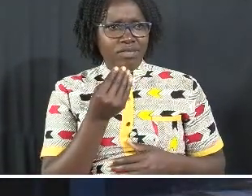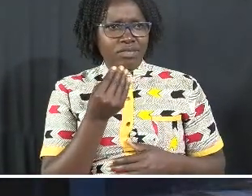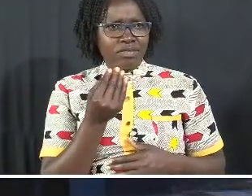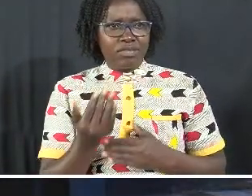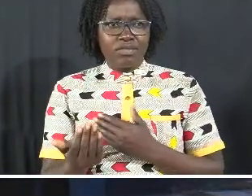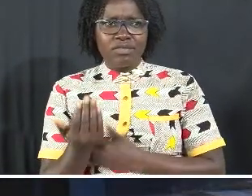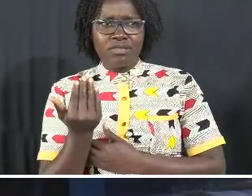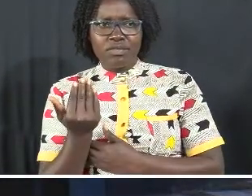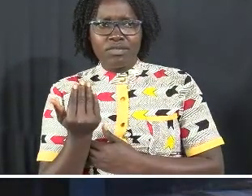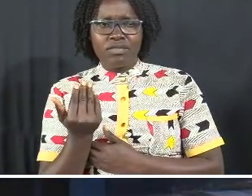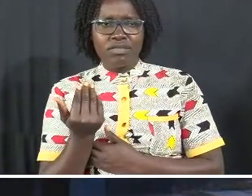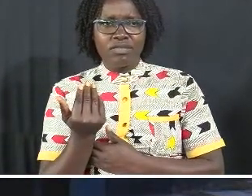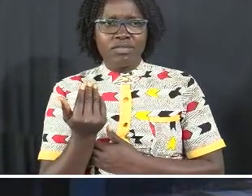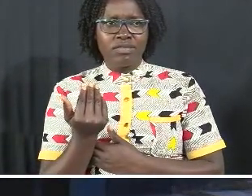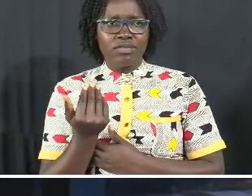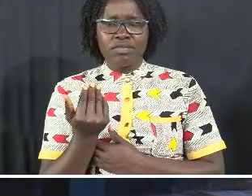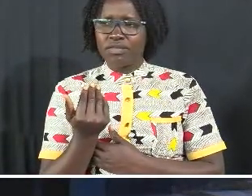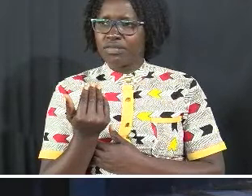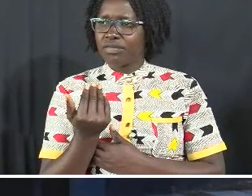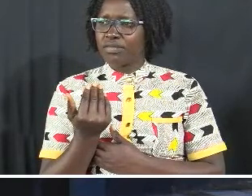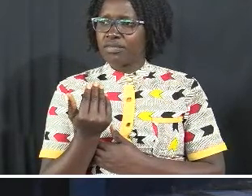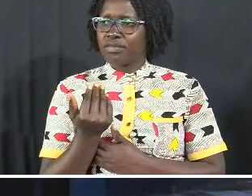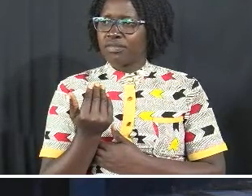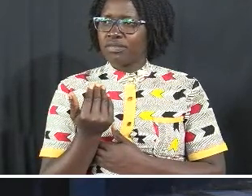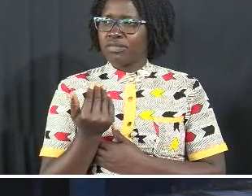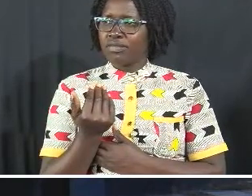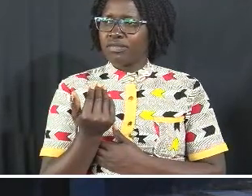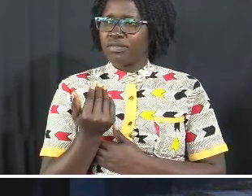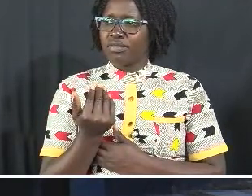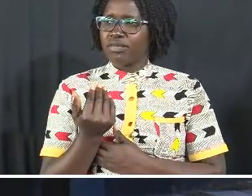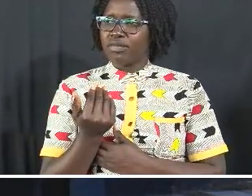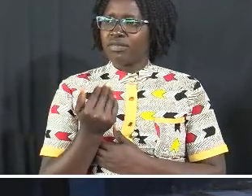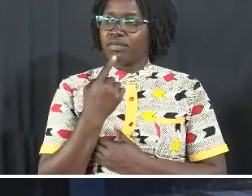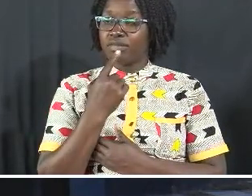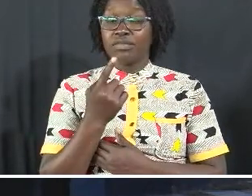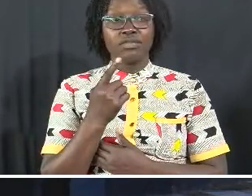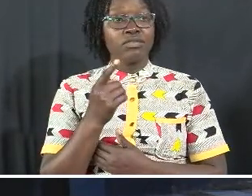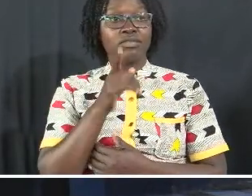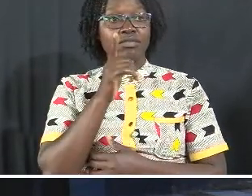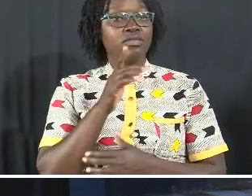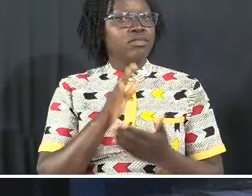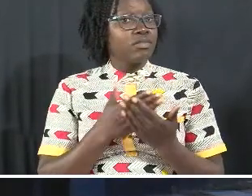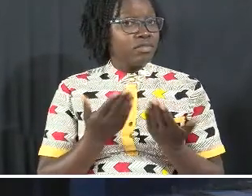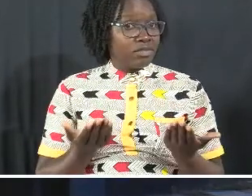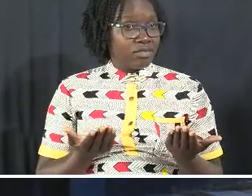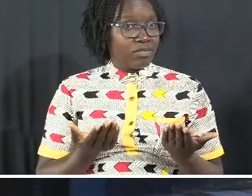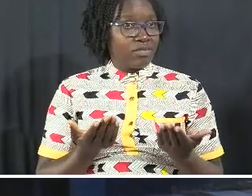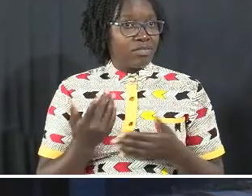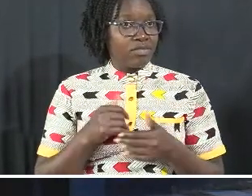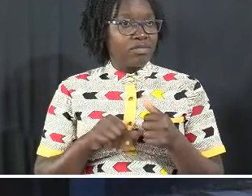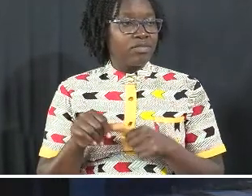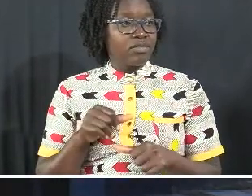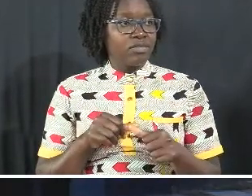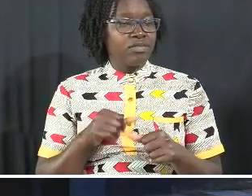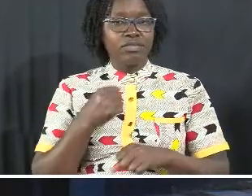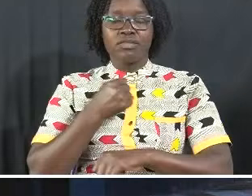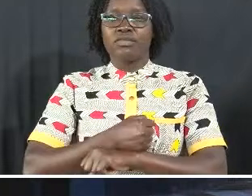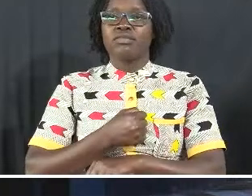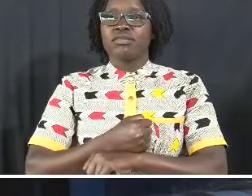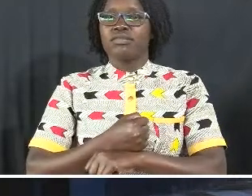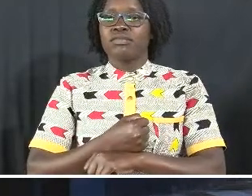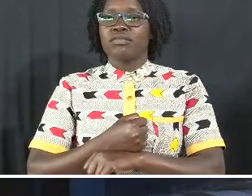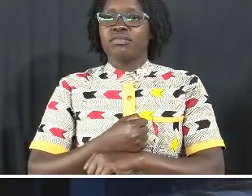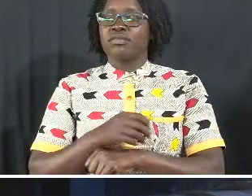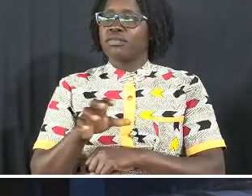morning? If at all they have any? Are they sure of some lunch or supper? What about the school fee? What are the